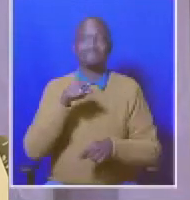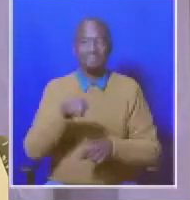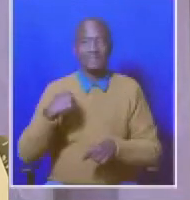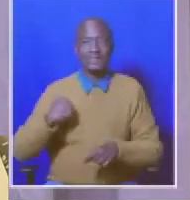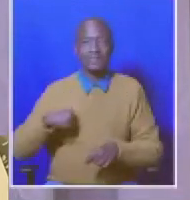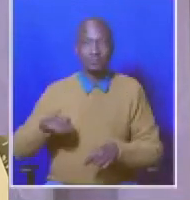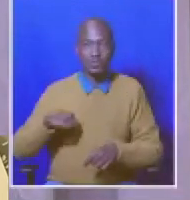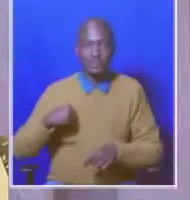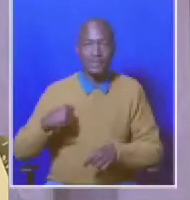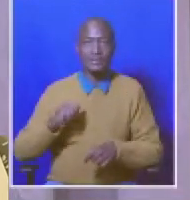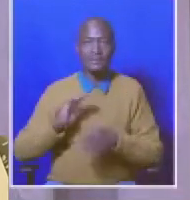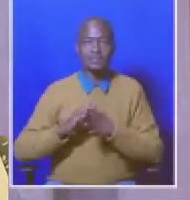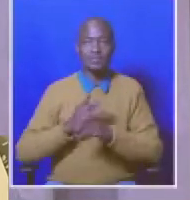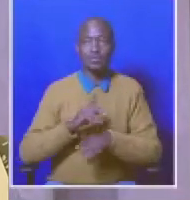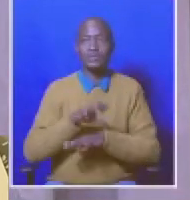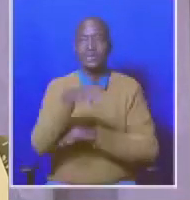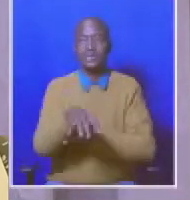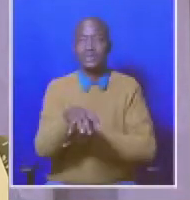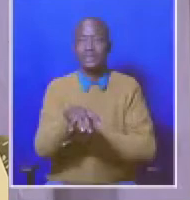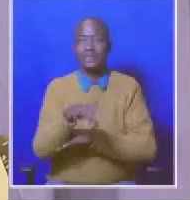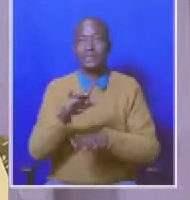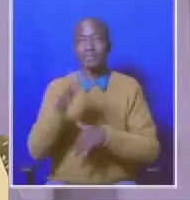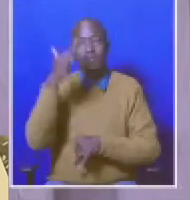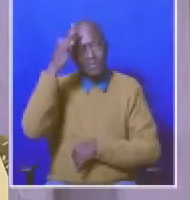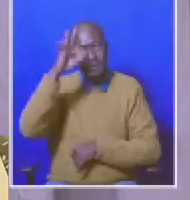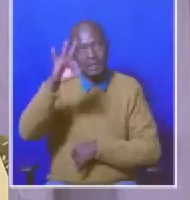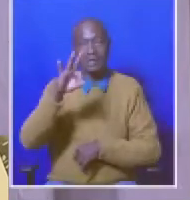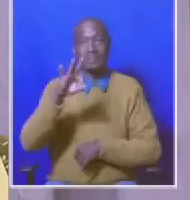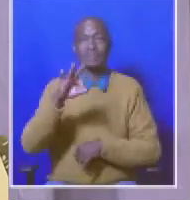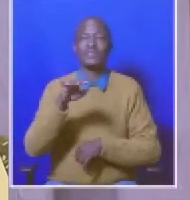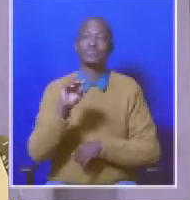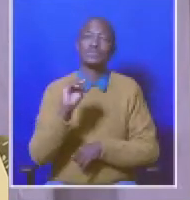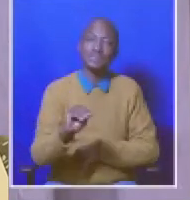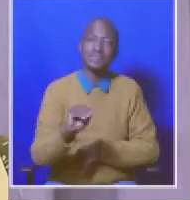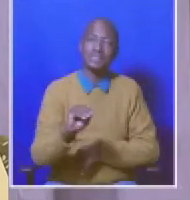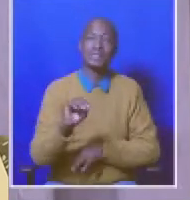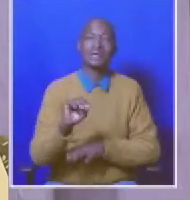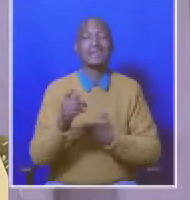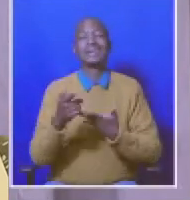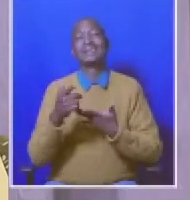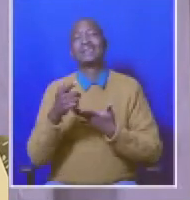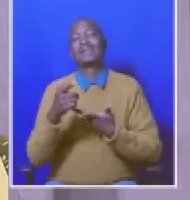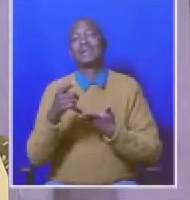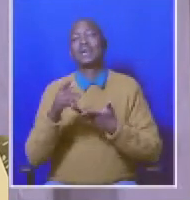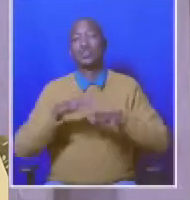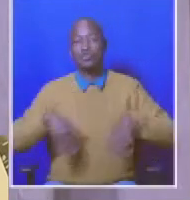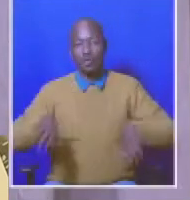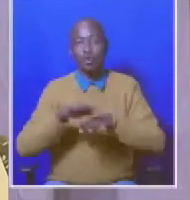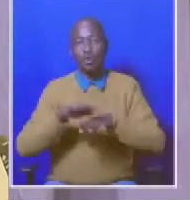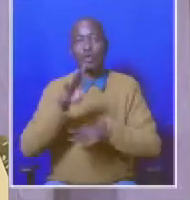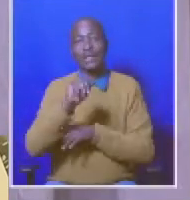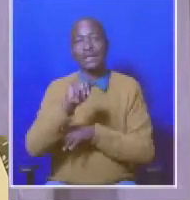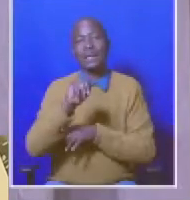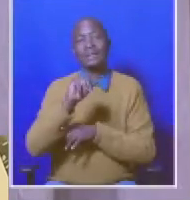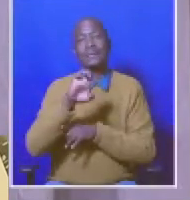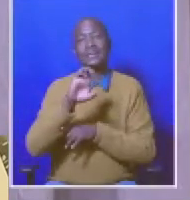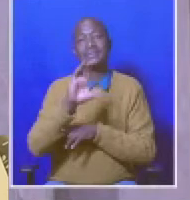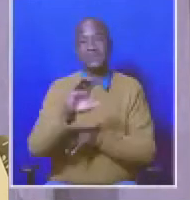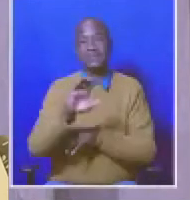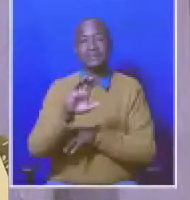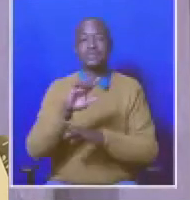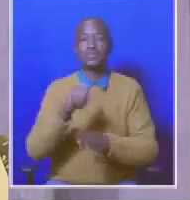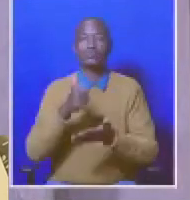there. The premier was there himself with all the MECs to be able to assist